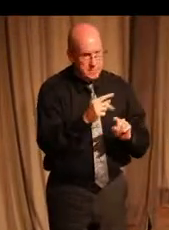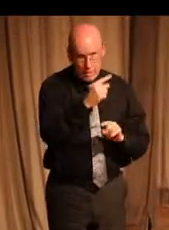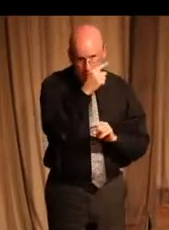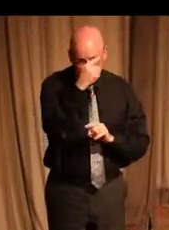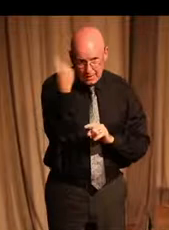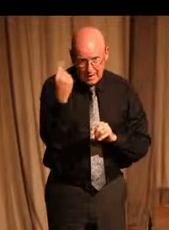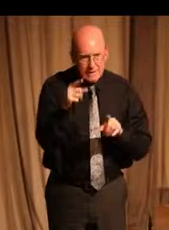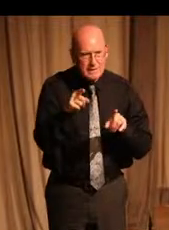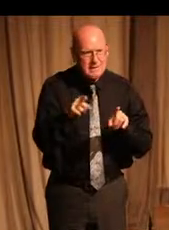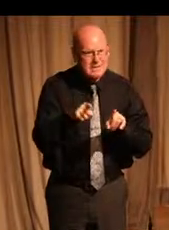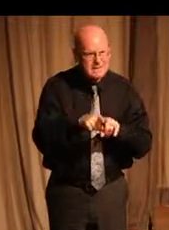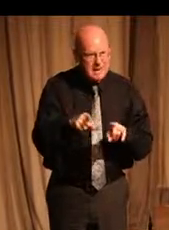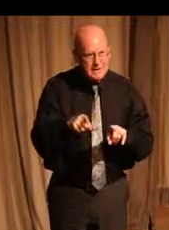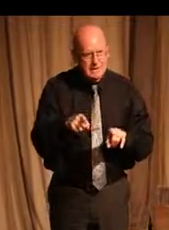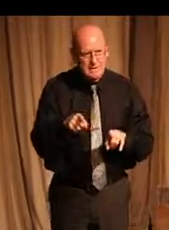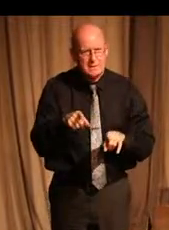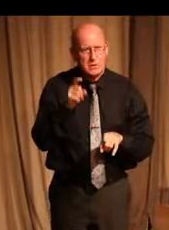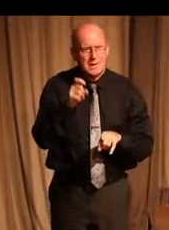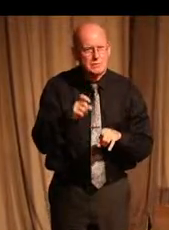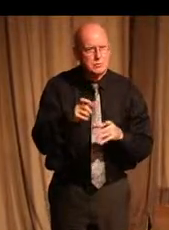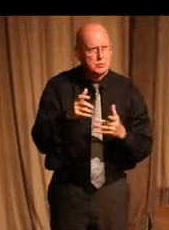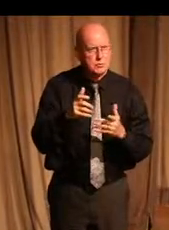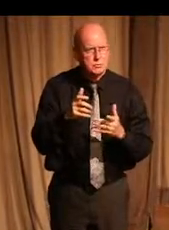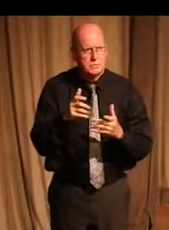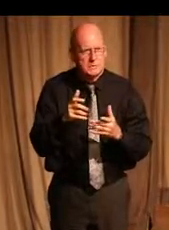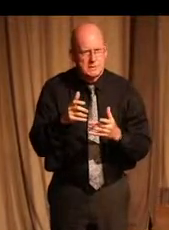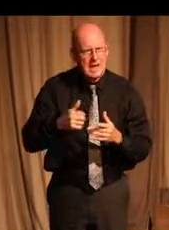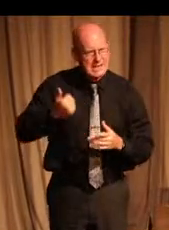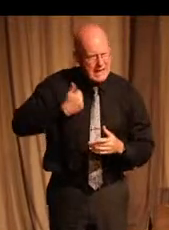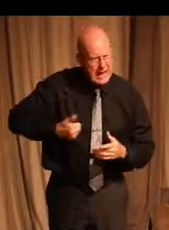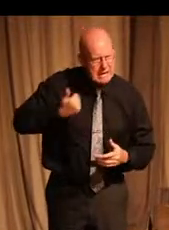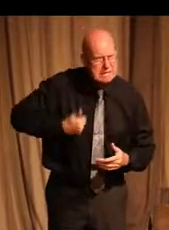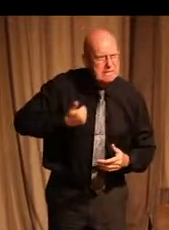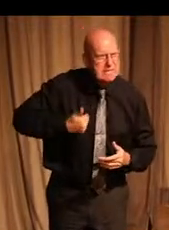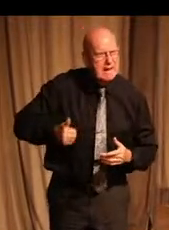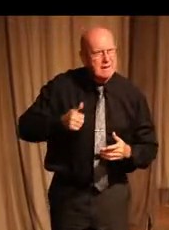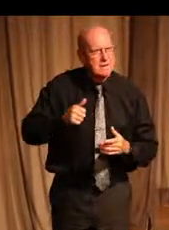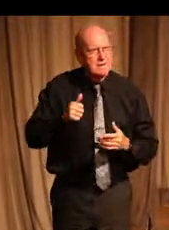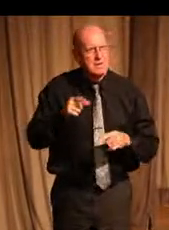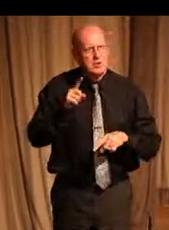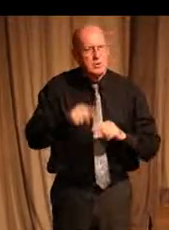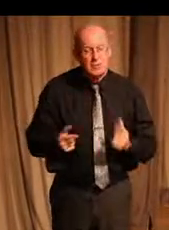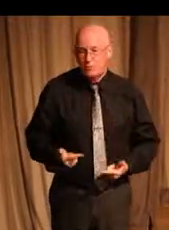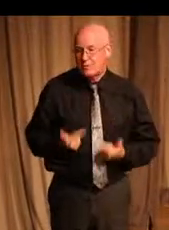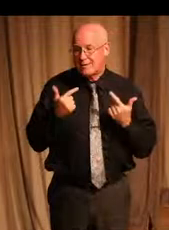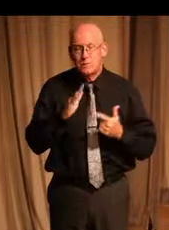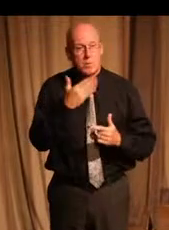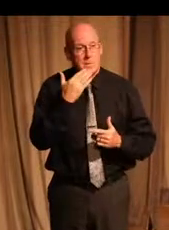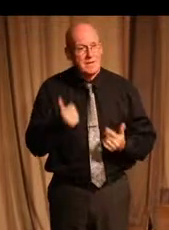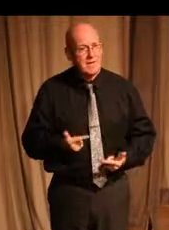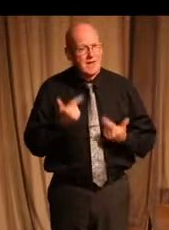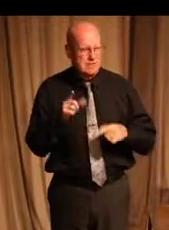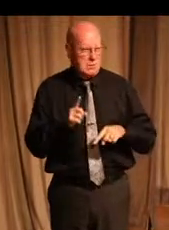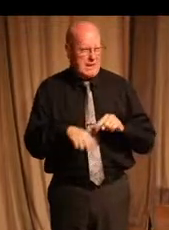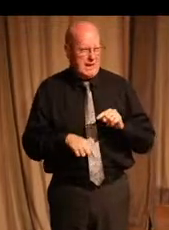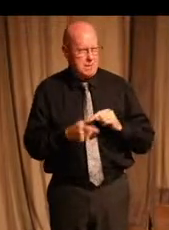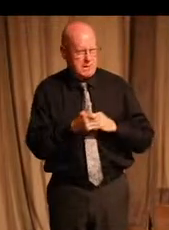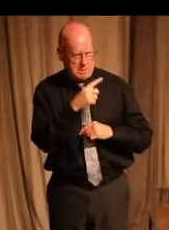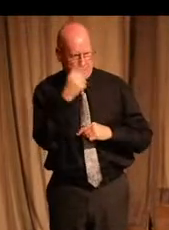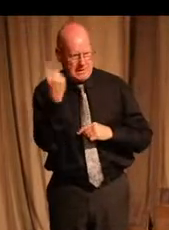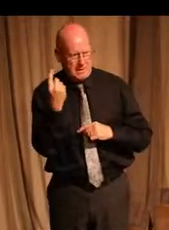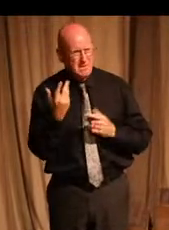is like a gang you have to be jumped into, that you can't just be living your best life. And I do think